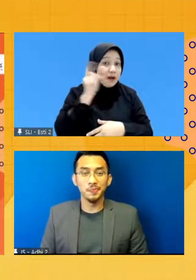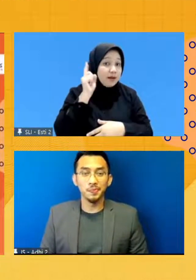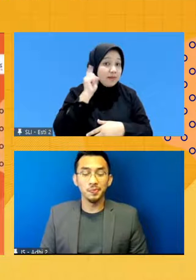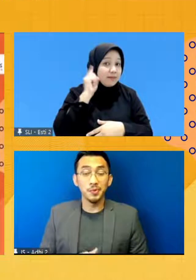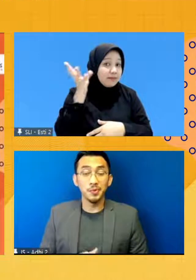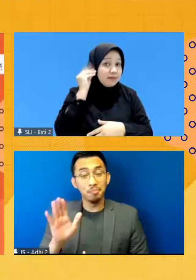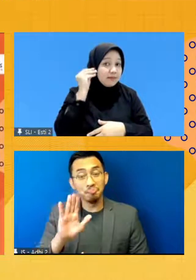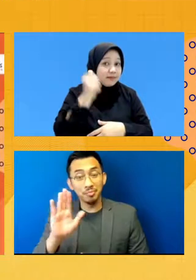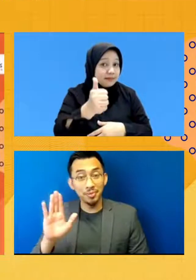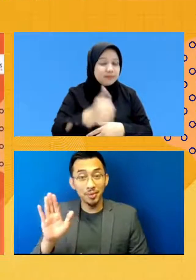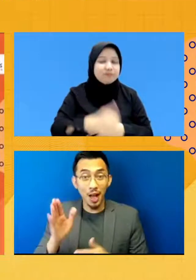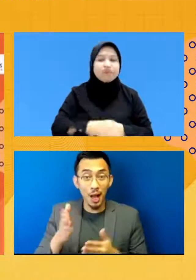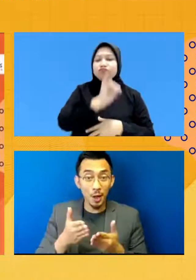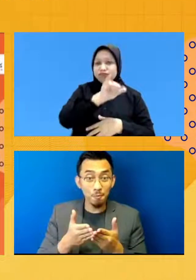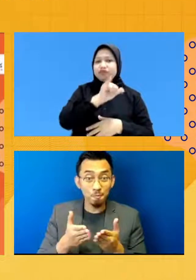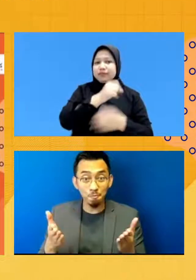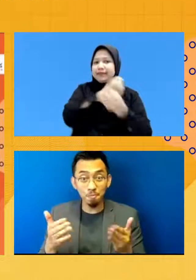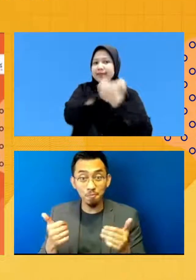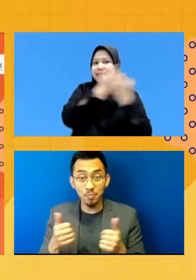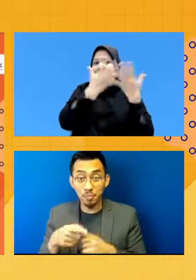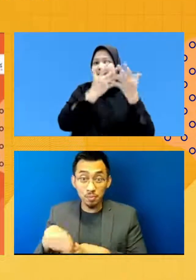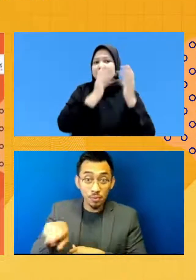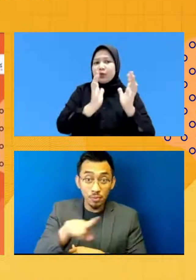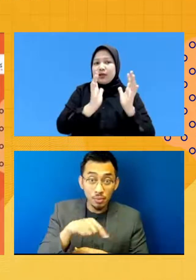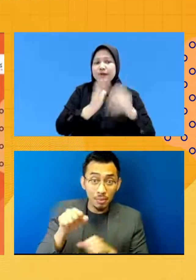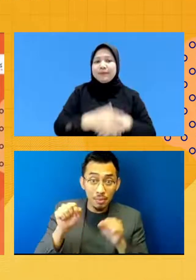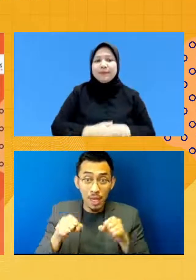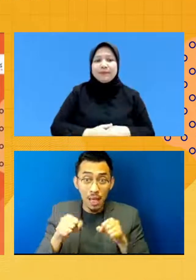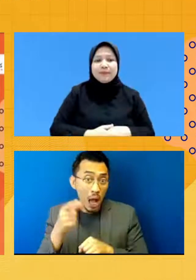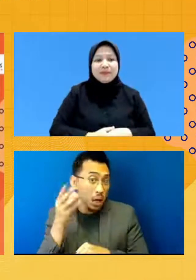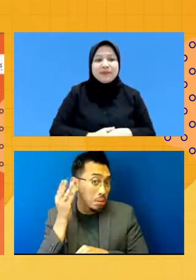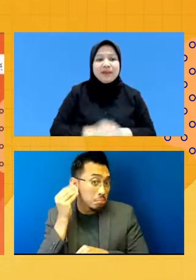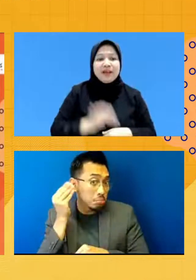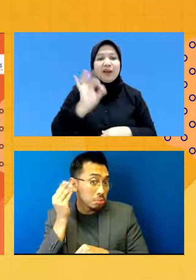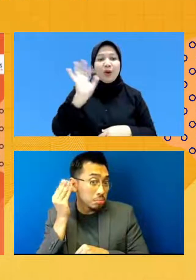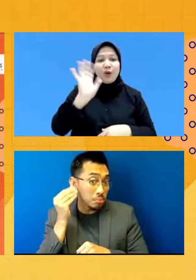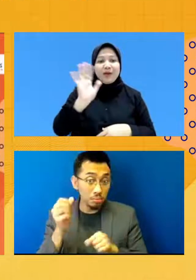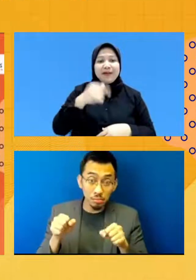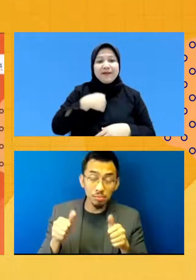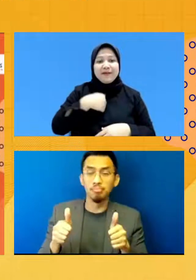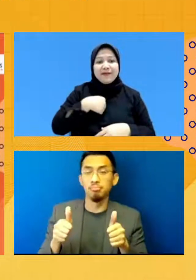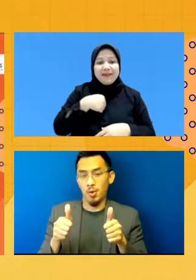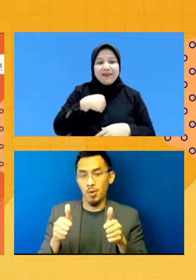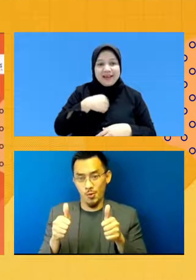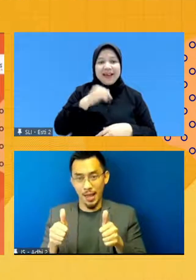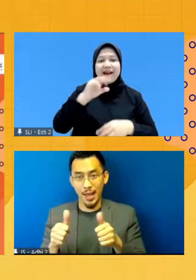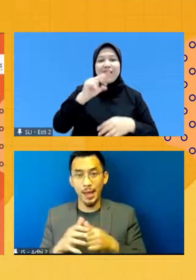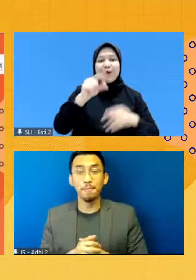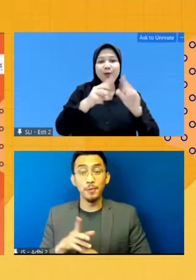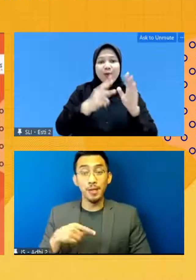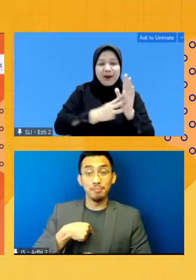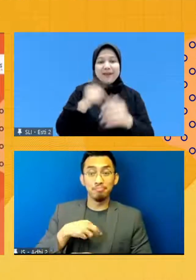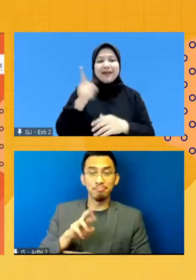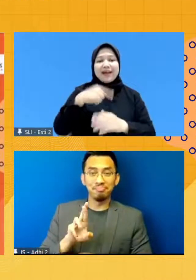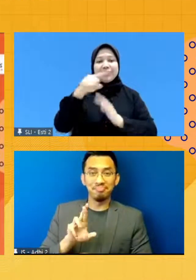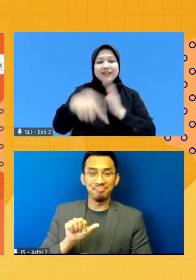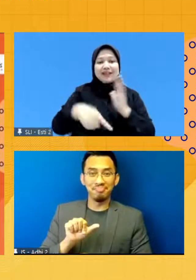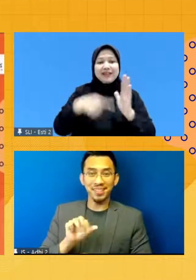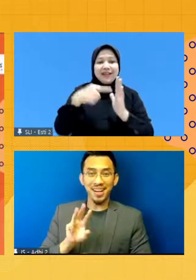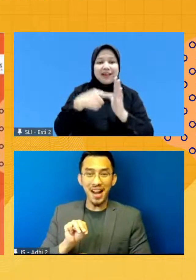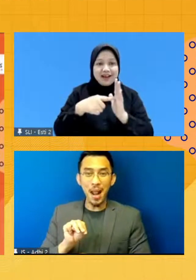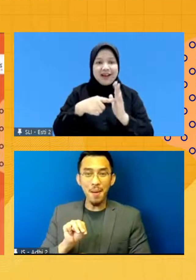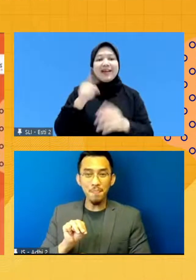I'm Ram here from Sri Lanka. So I'm representing YP Asia Pacific and also YP Sri Lanka. So I don't